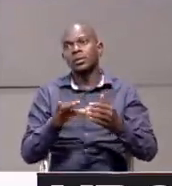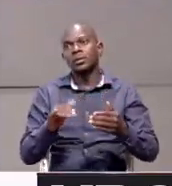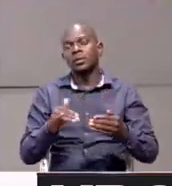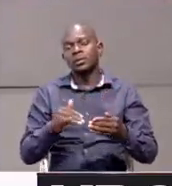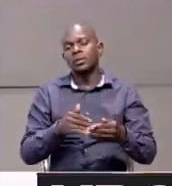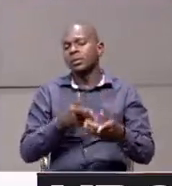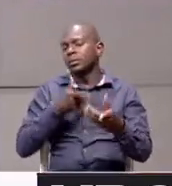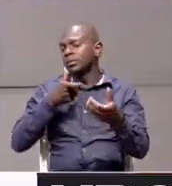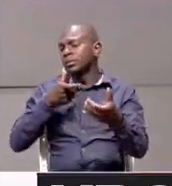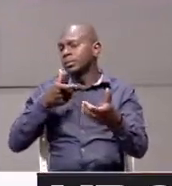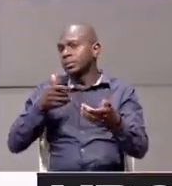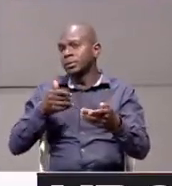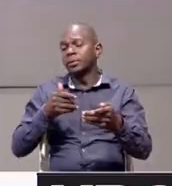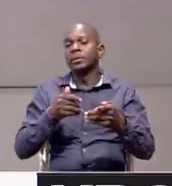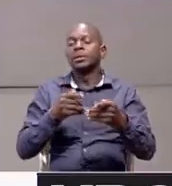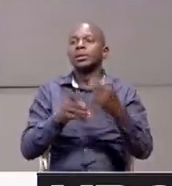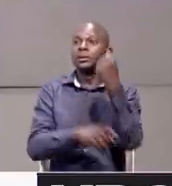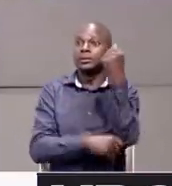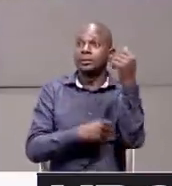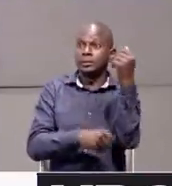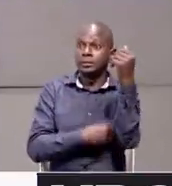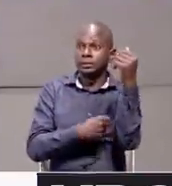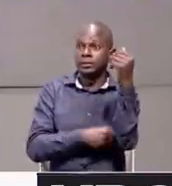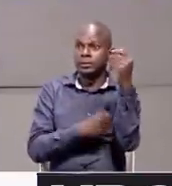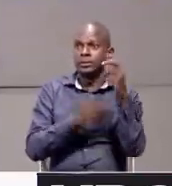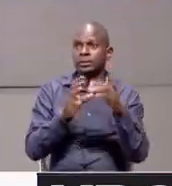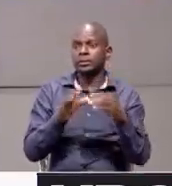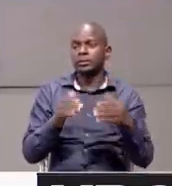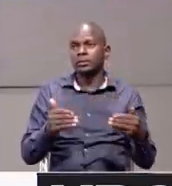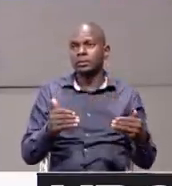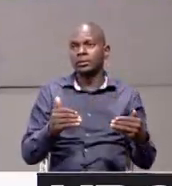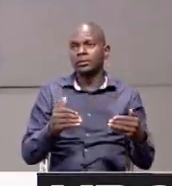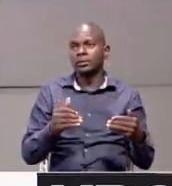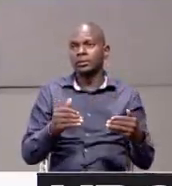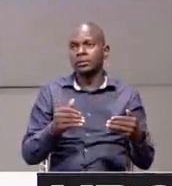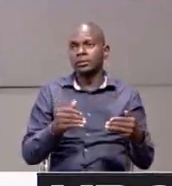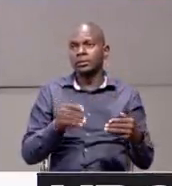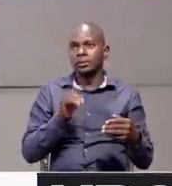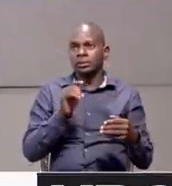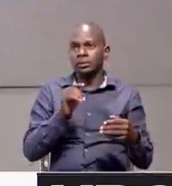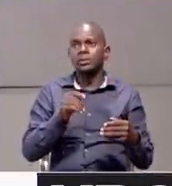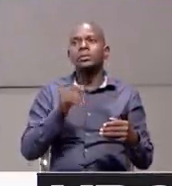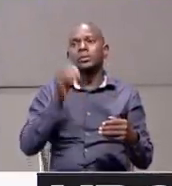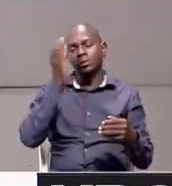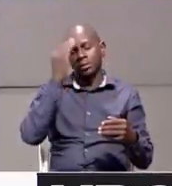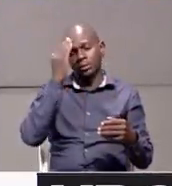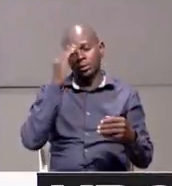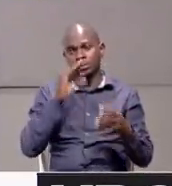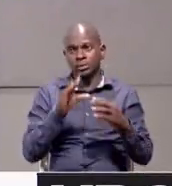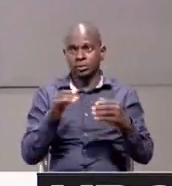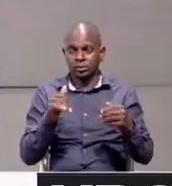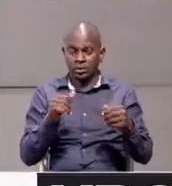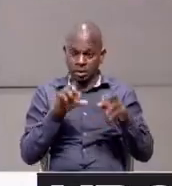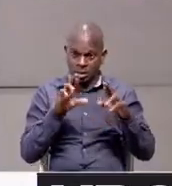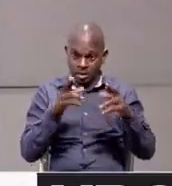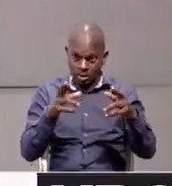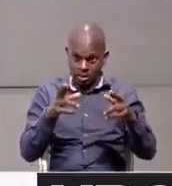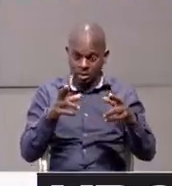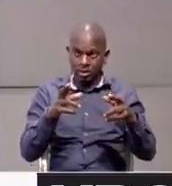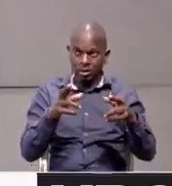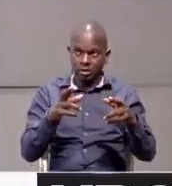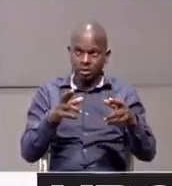No. Kindly help us follow. That's for the telling. But too, you know the tactics because you were